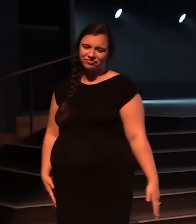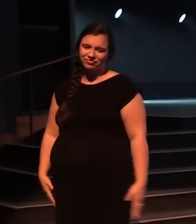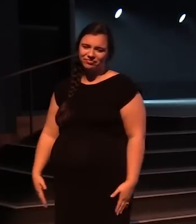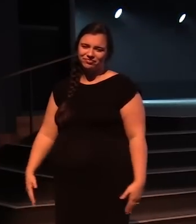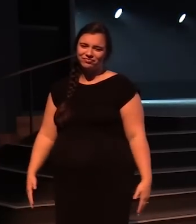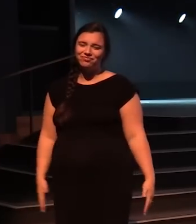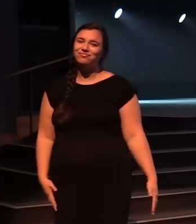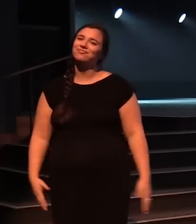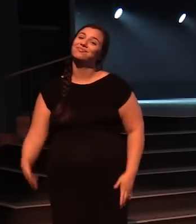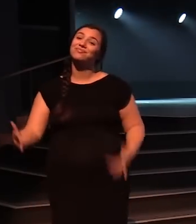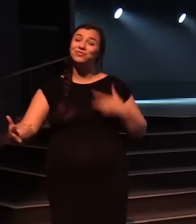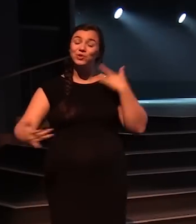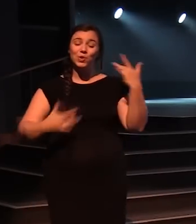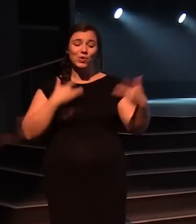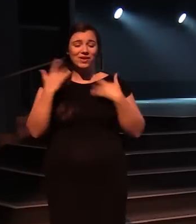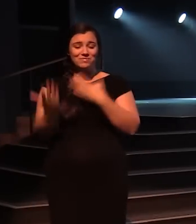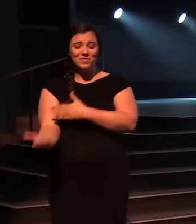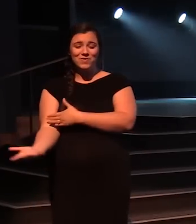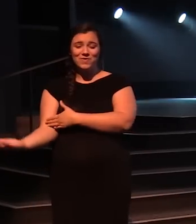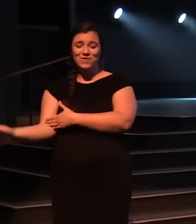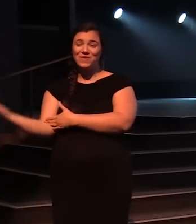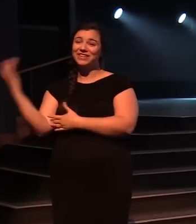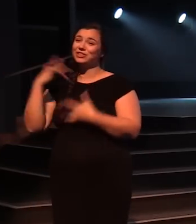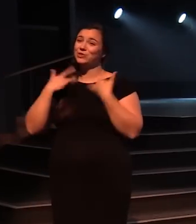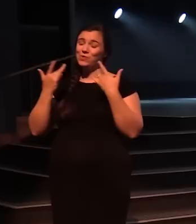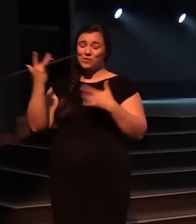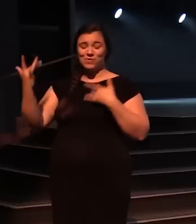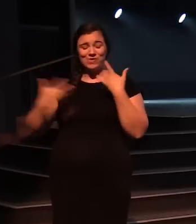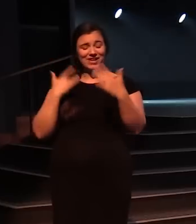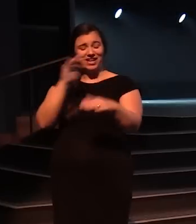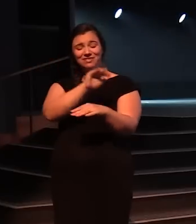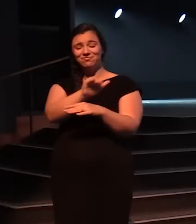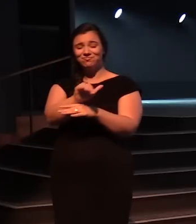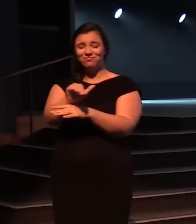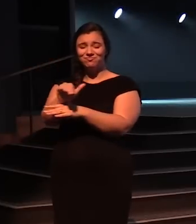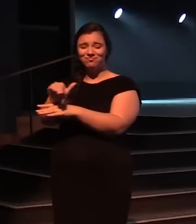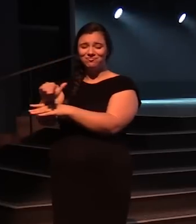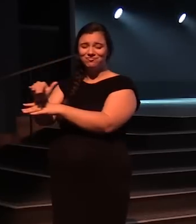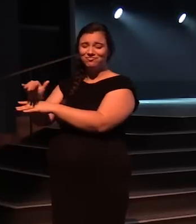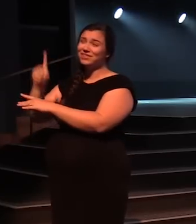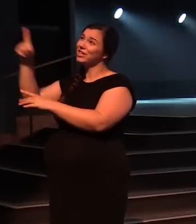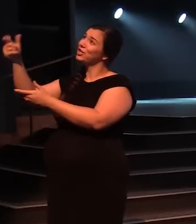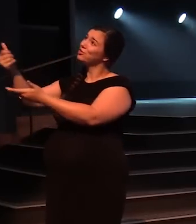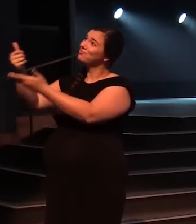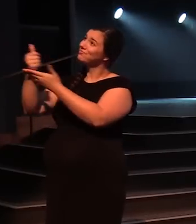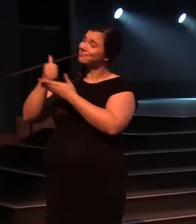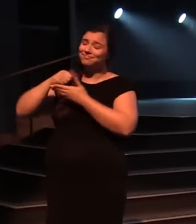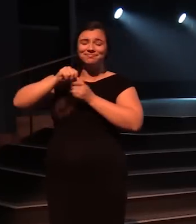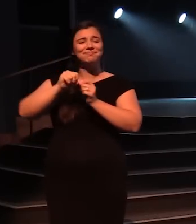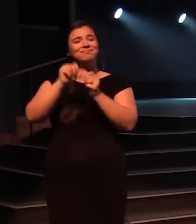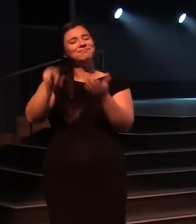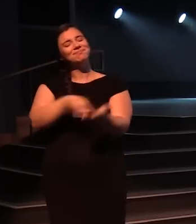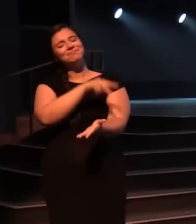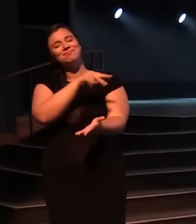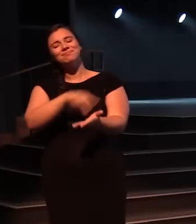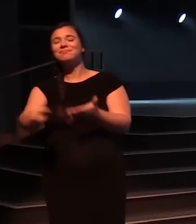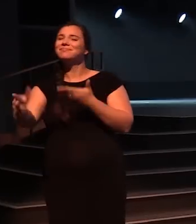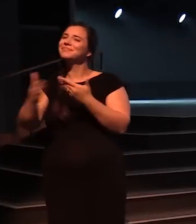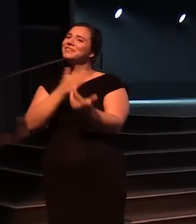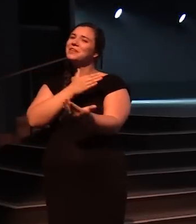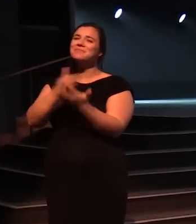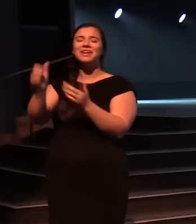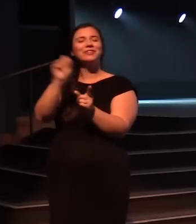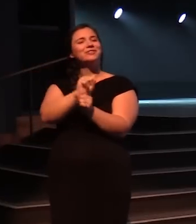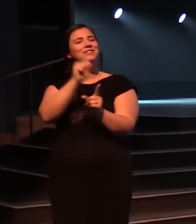I've got joy in the morning, joy in the evening. You keep me dancing in every